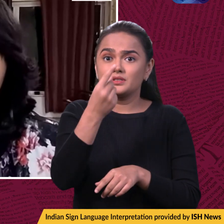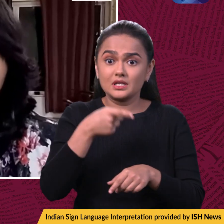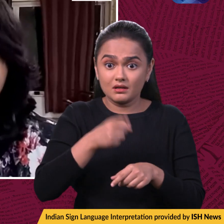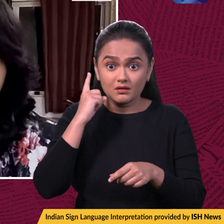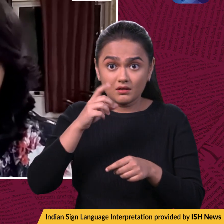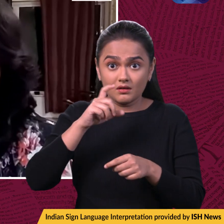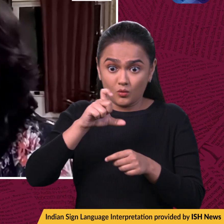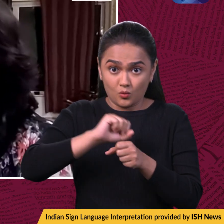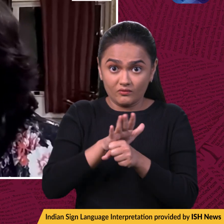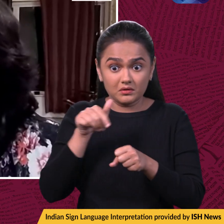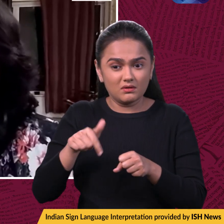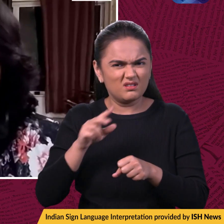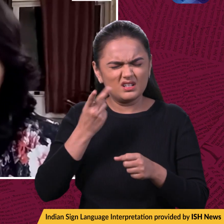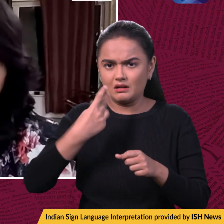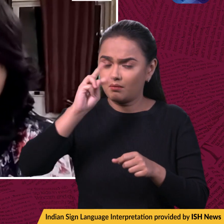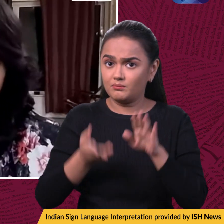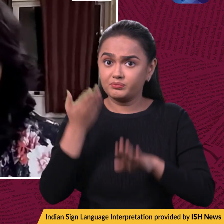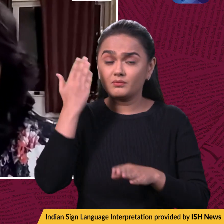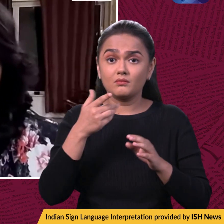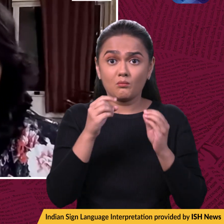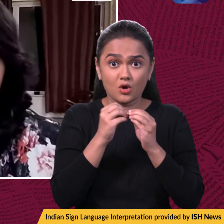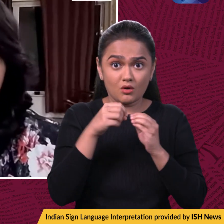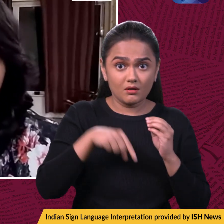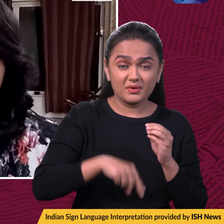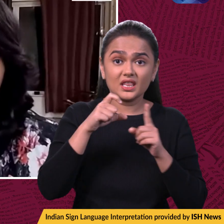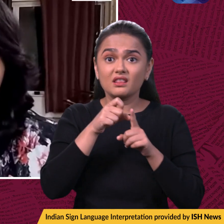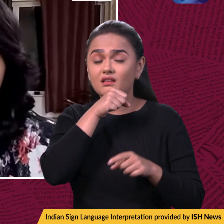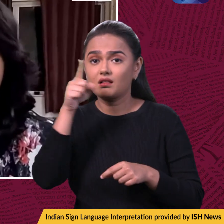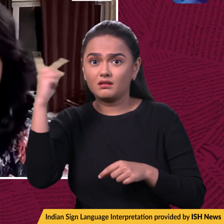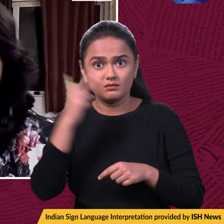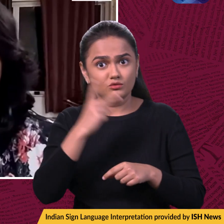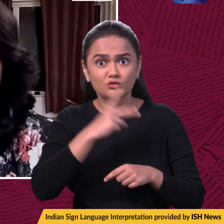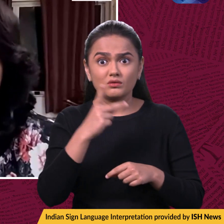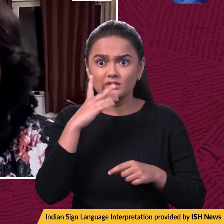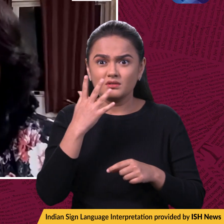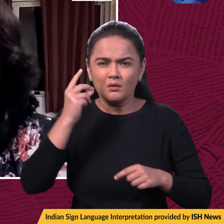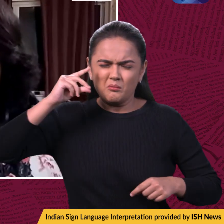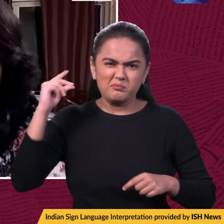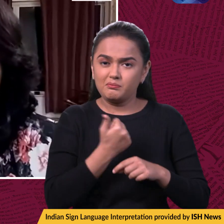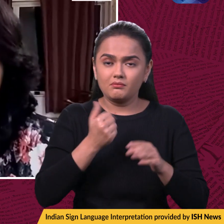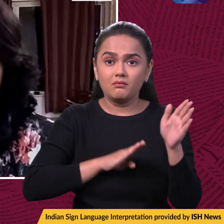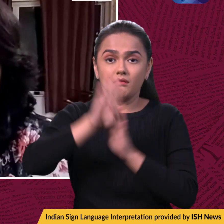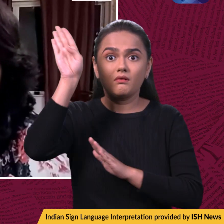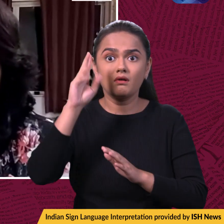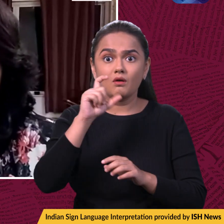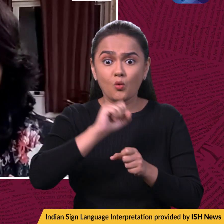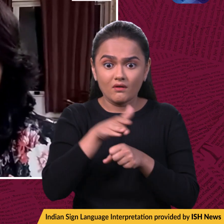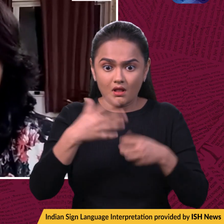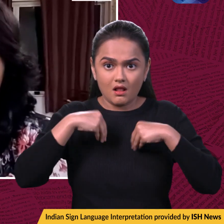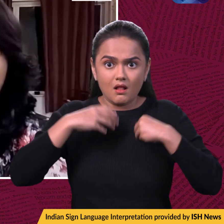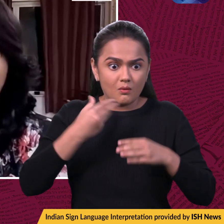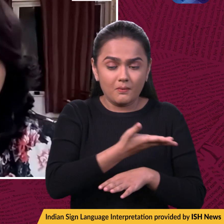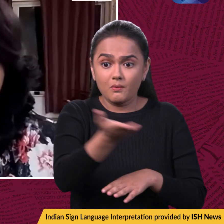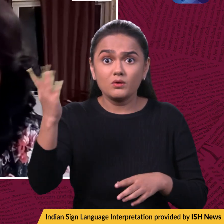of COVID cases in both Mumbai and Delhi, which has seen a massive spike in the number of COVID